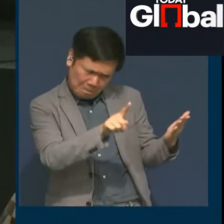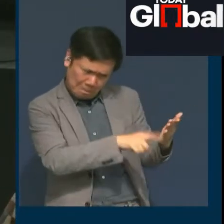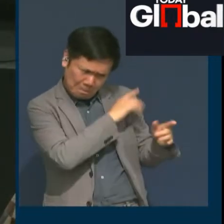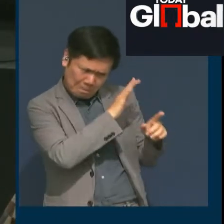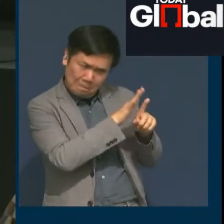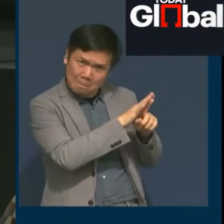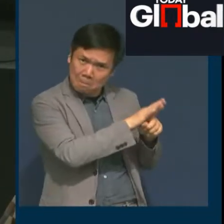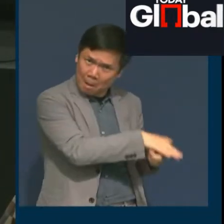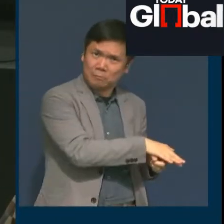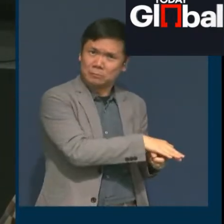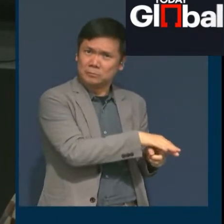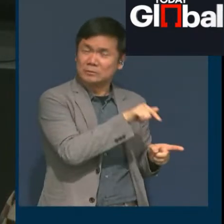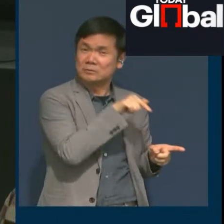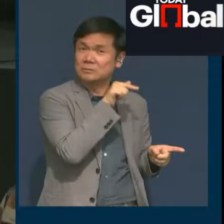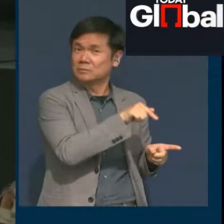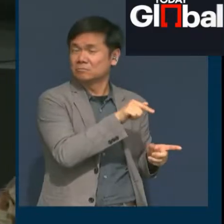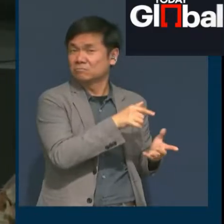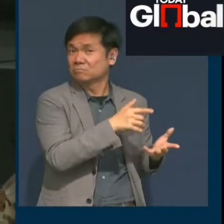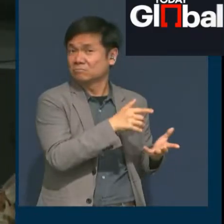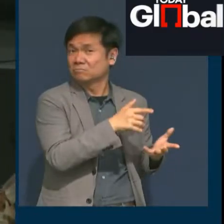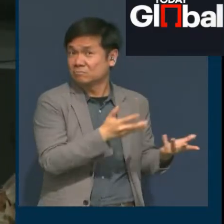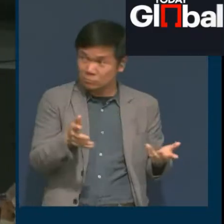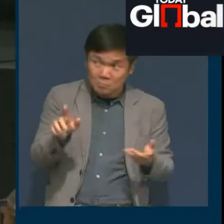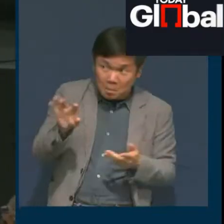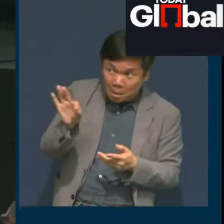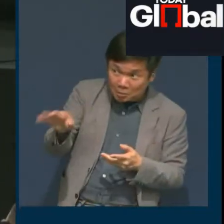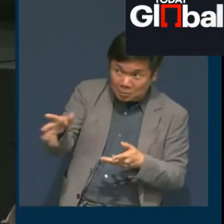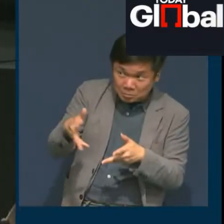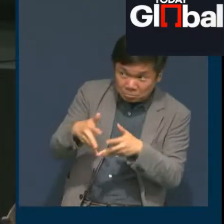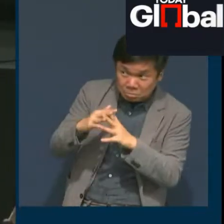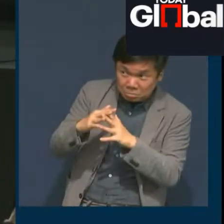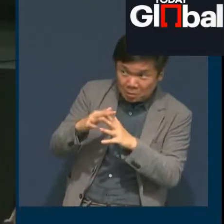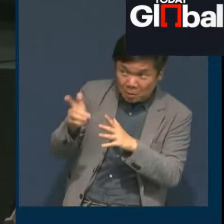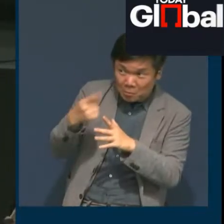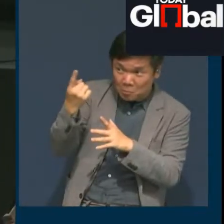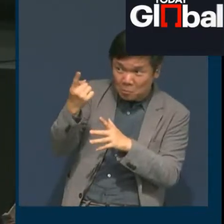to establish a mechanism related to complaints,